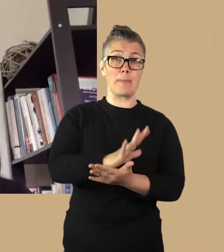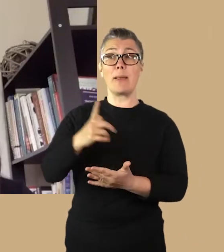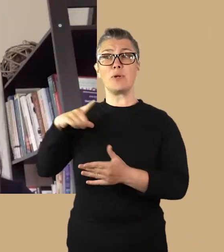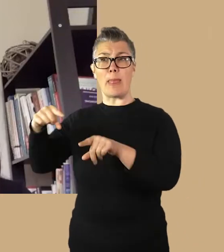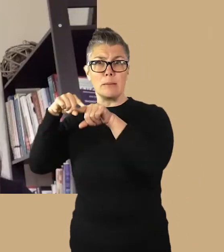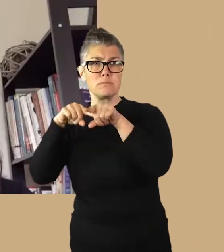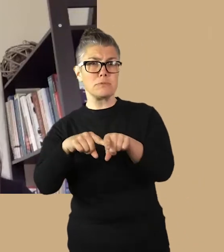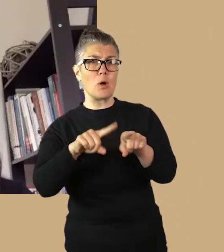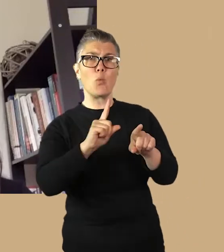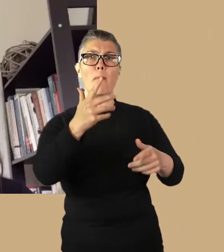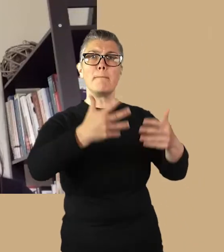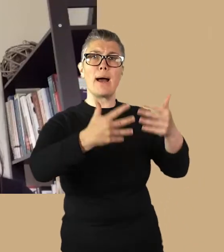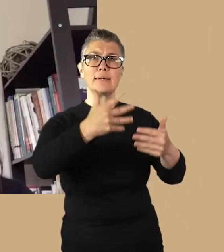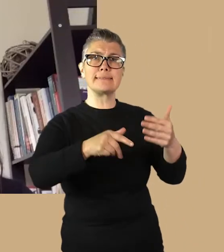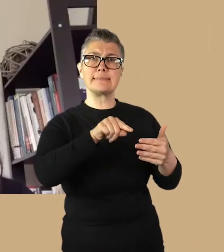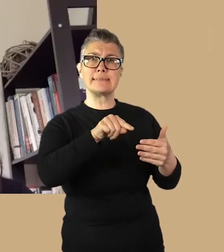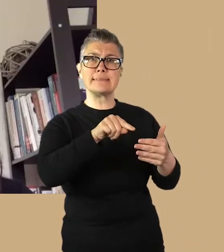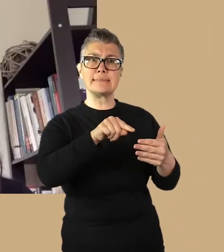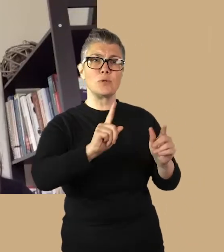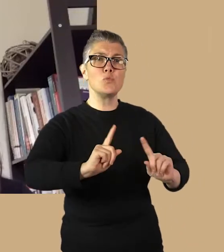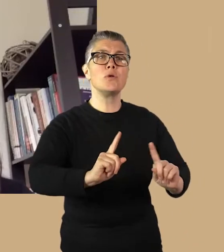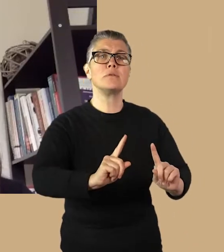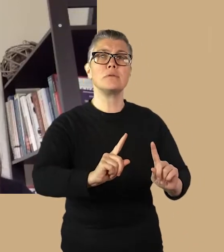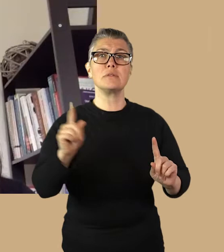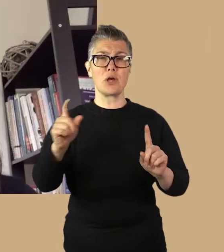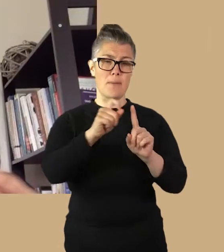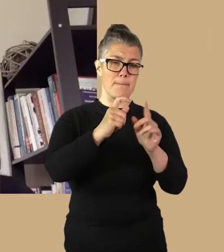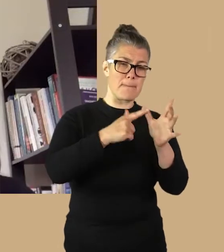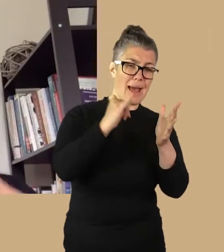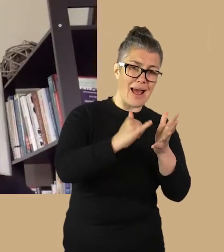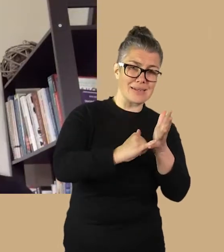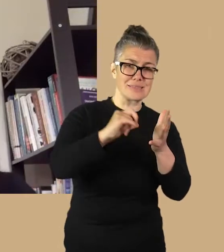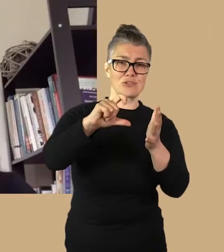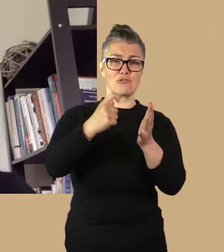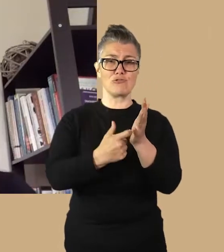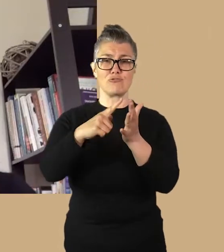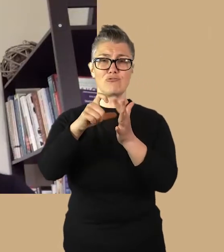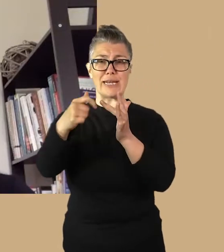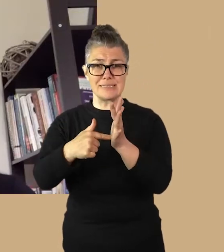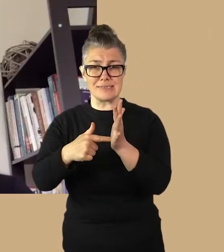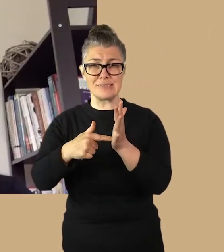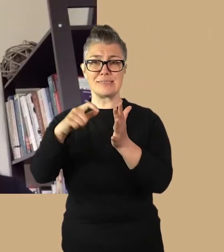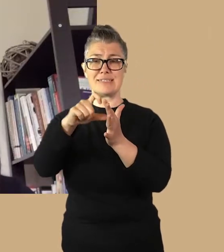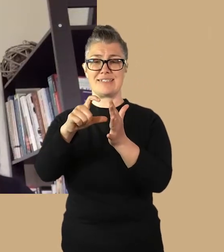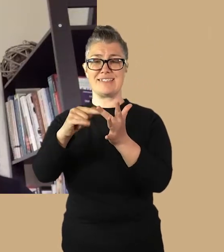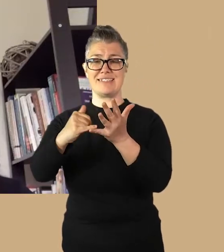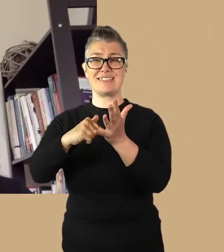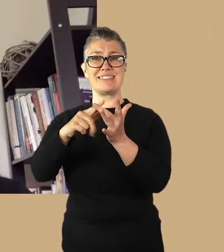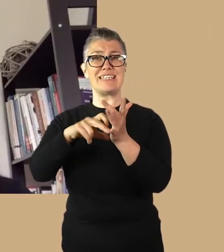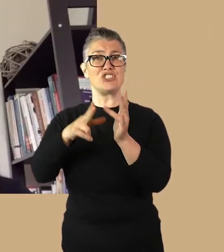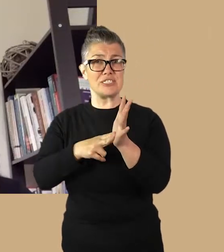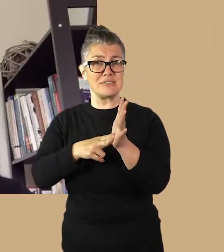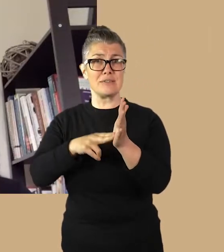they thrive on marks quite a lot. So for them to understand what a pass, credit, distinction, high distinction is,